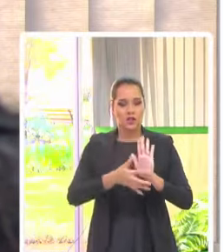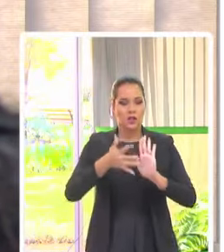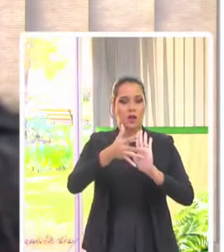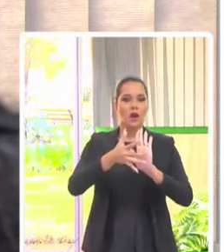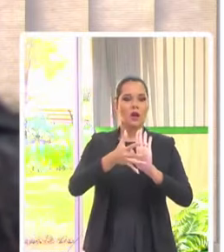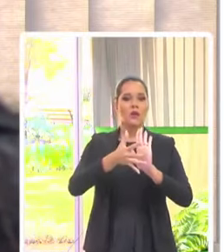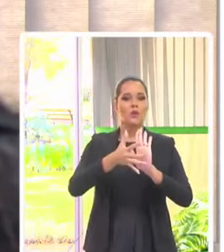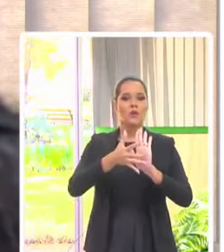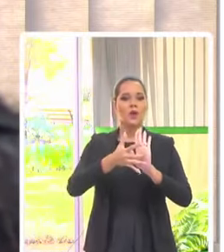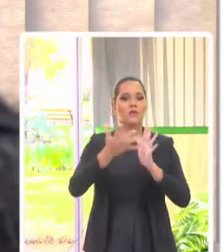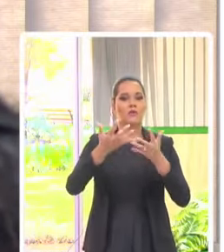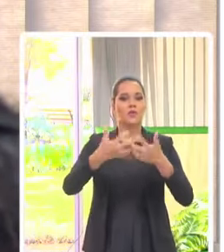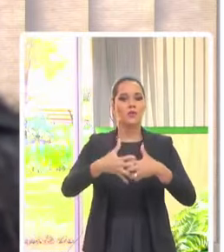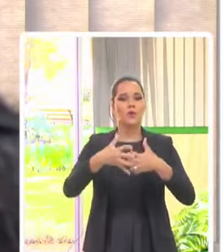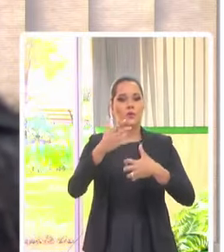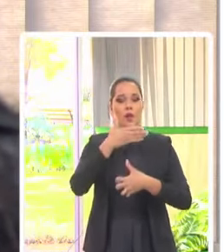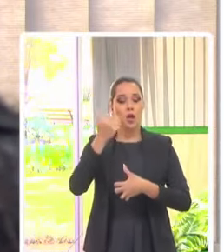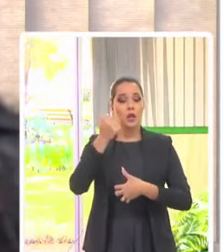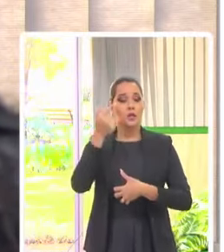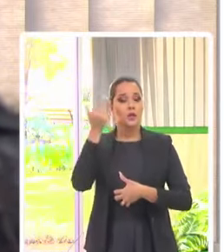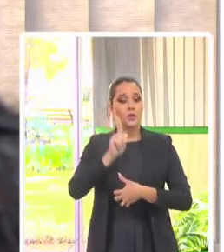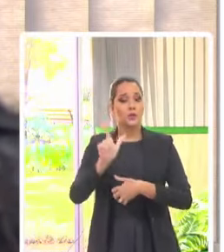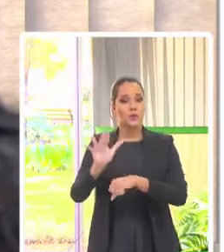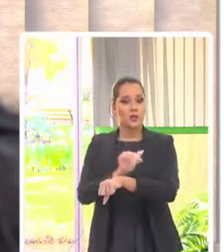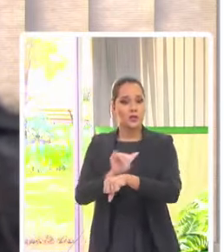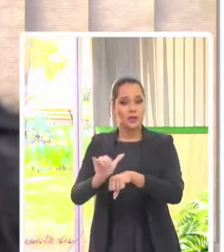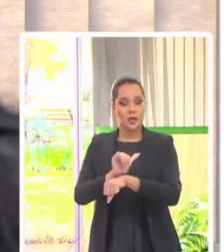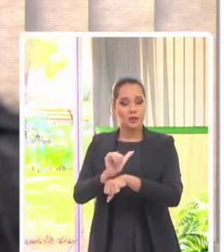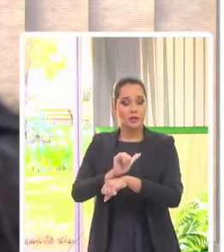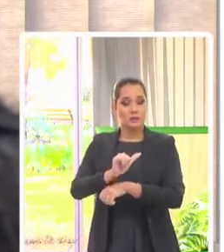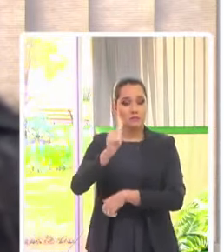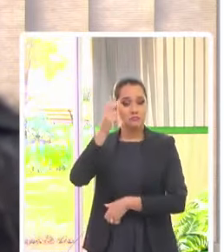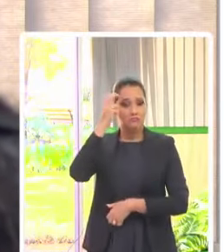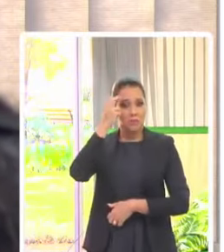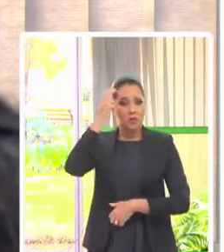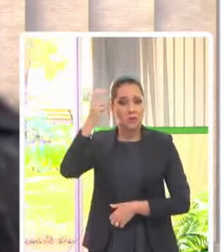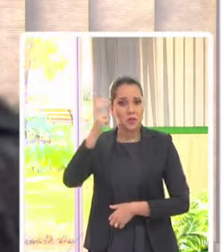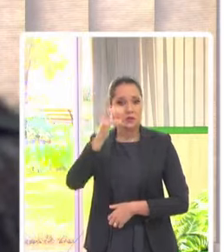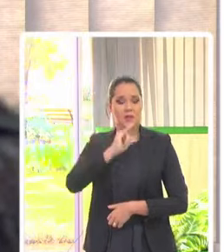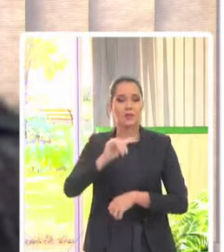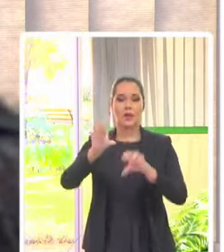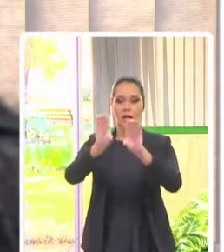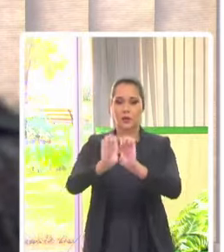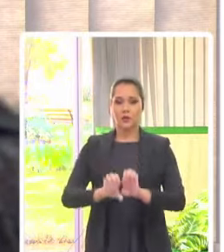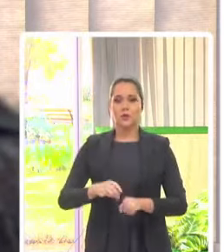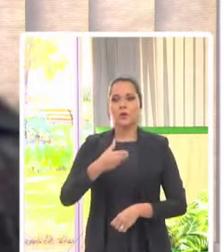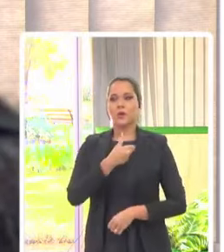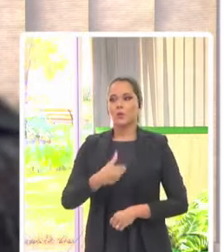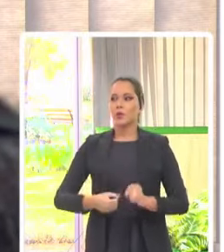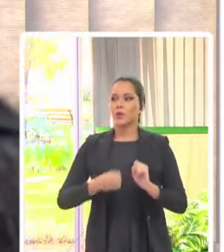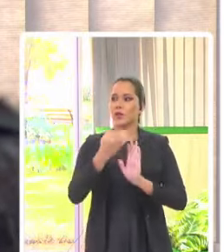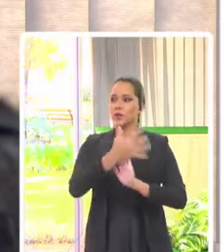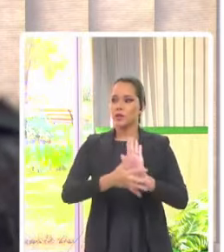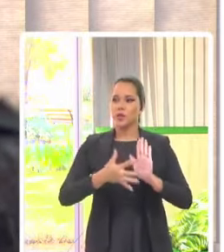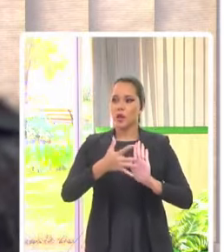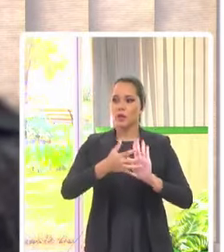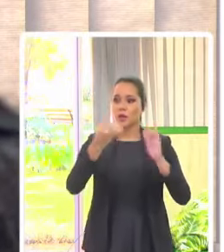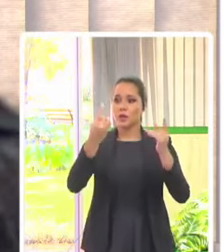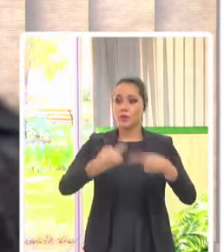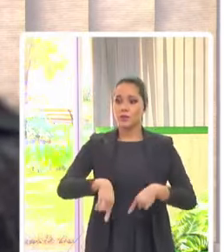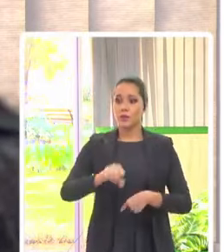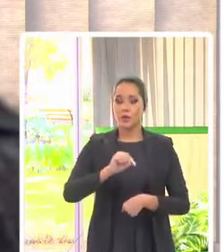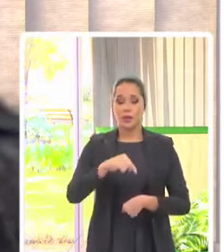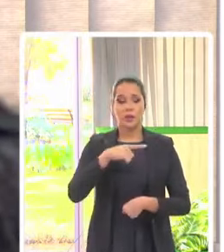by smart strategies such as DPIs. So our challenge here of trying to build things at scale, and we